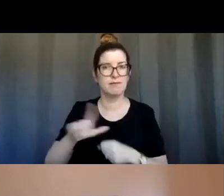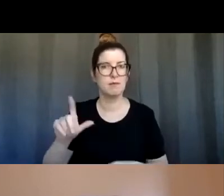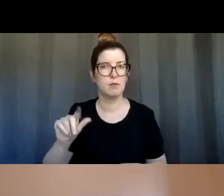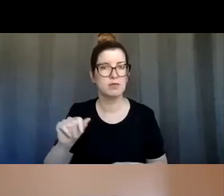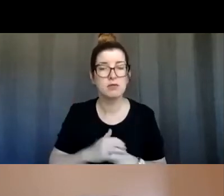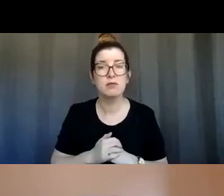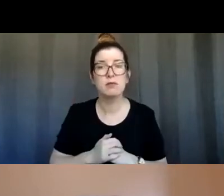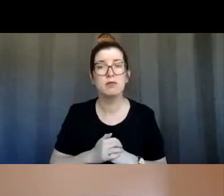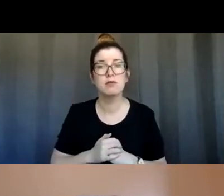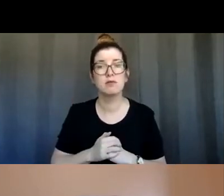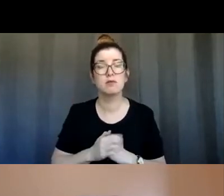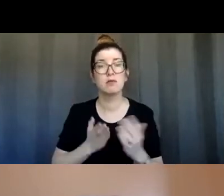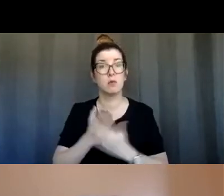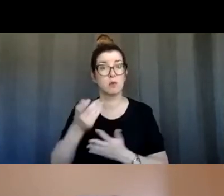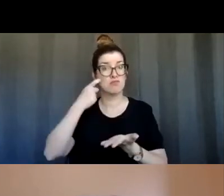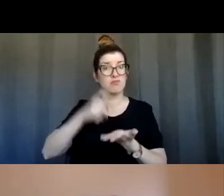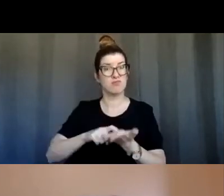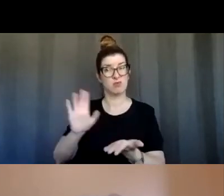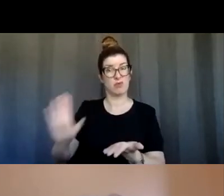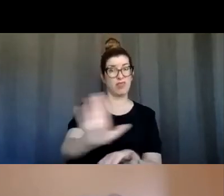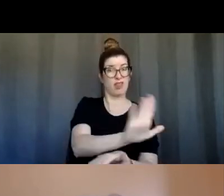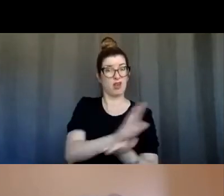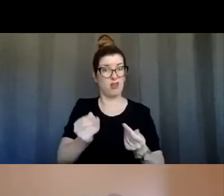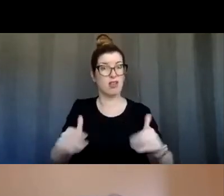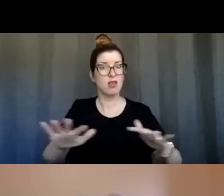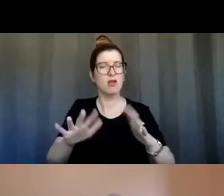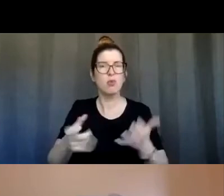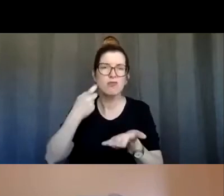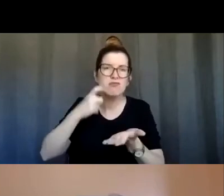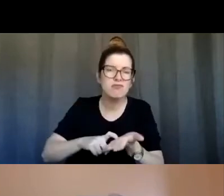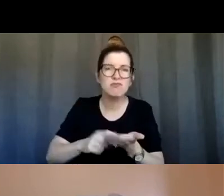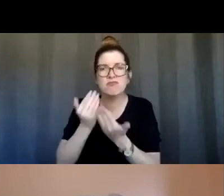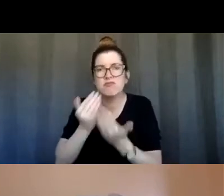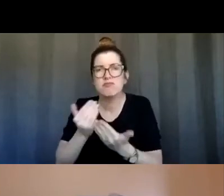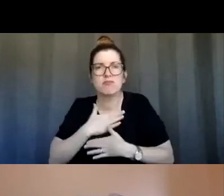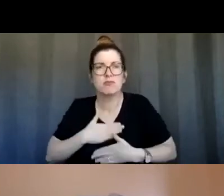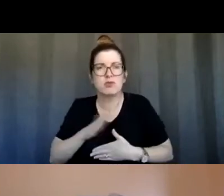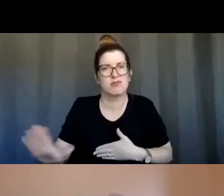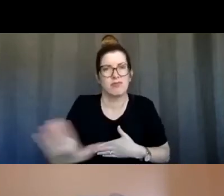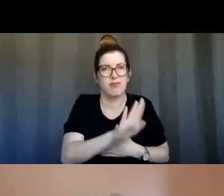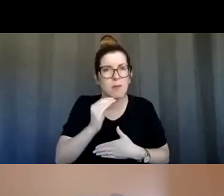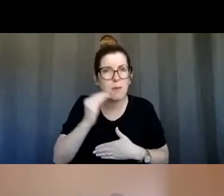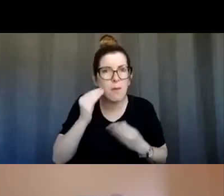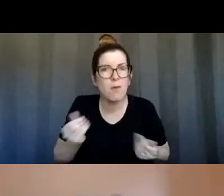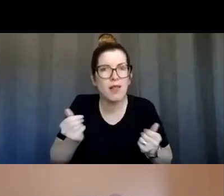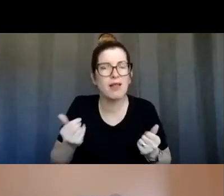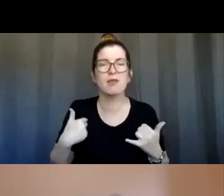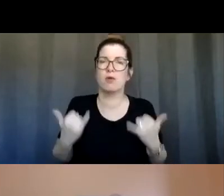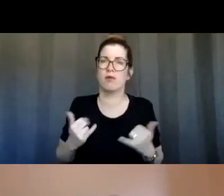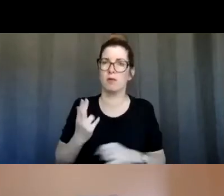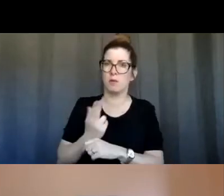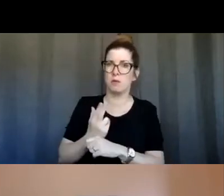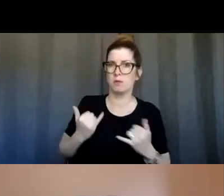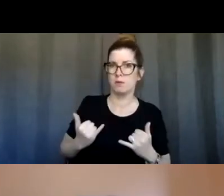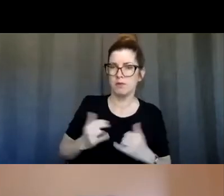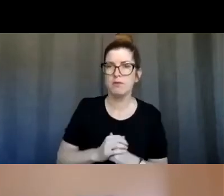making this land acknowledgement, we hope to express our gratitude and appreciation to those whose homelands we live on today. We